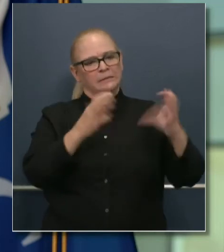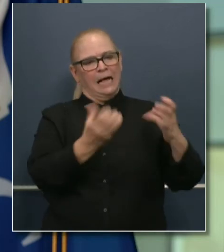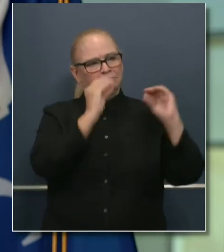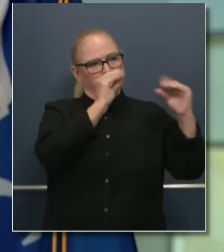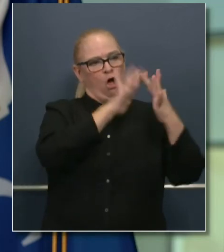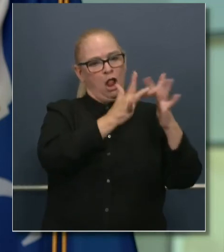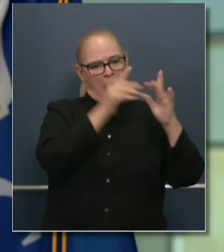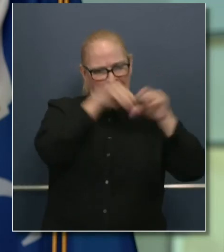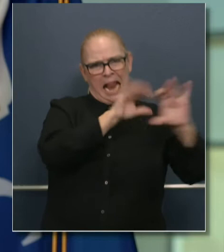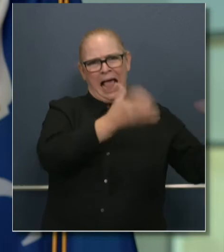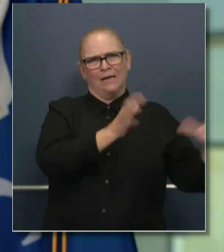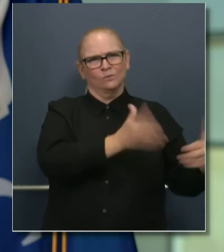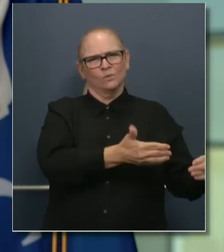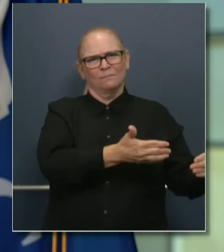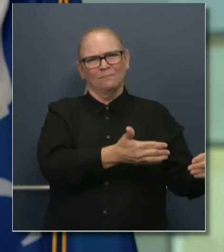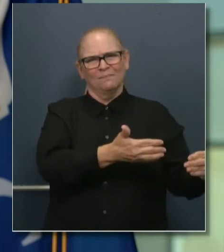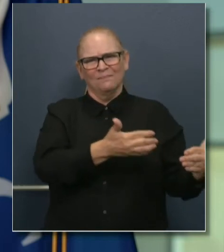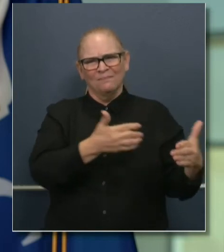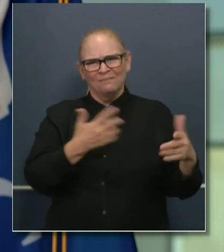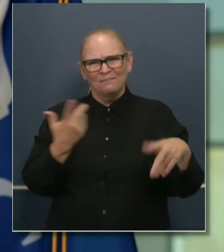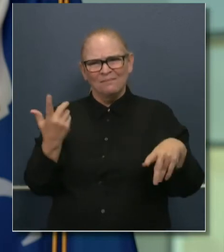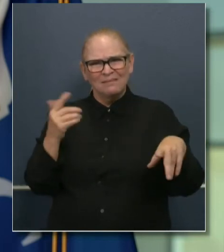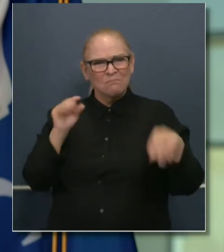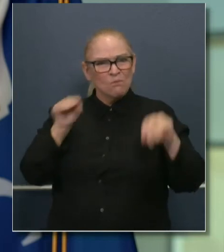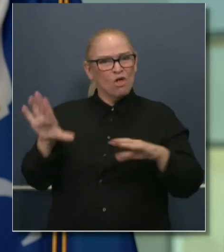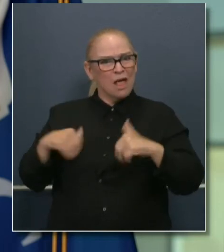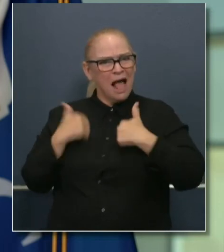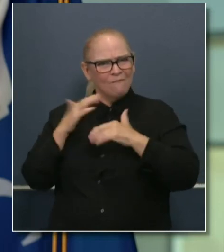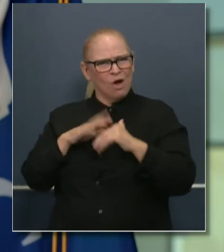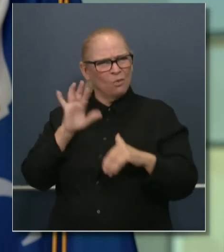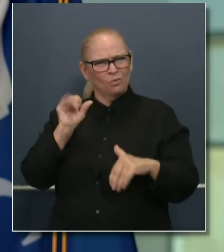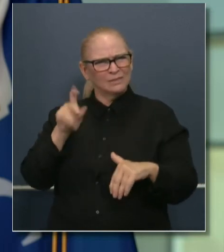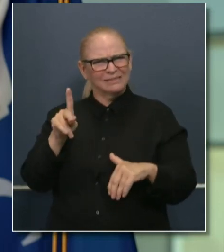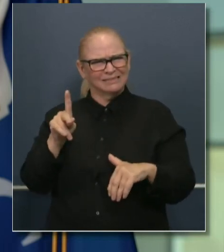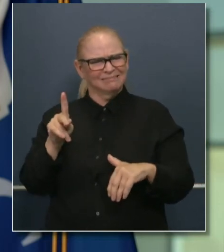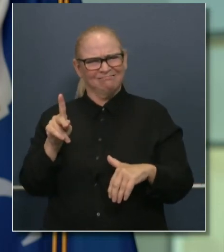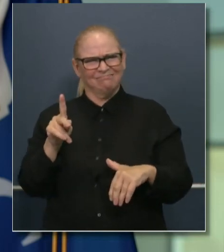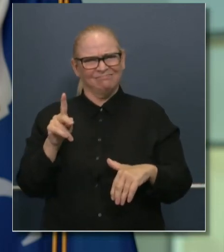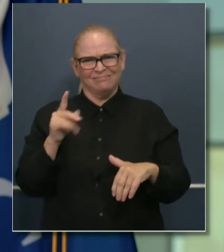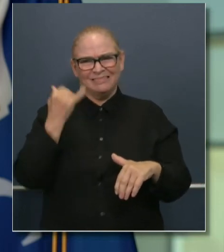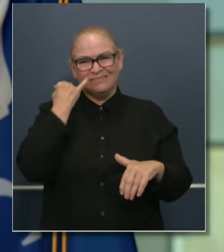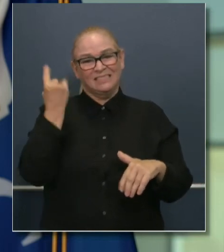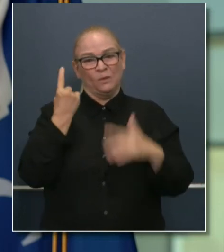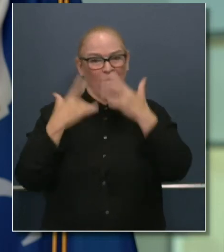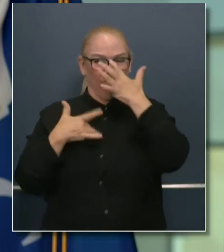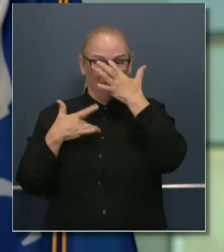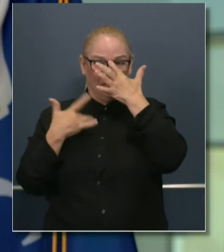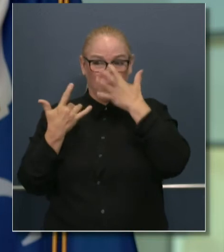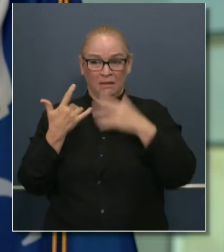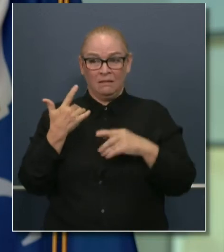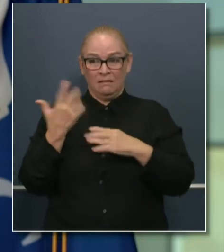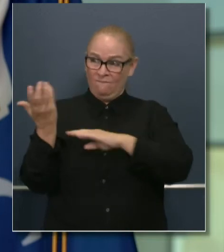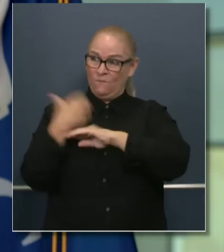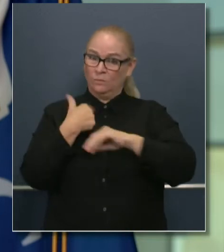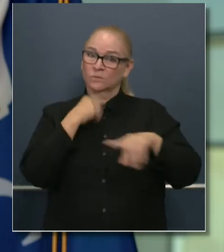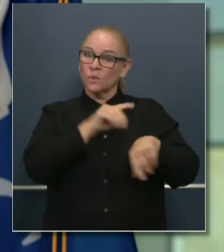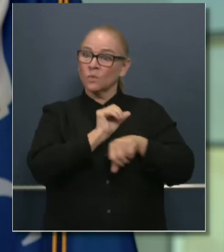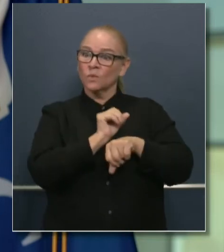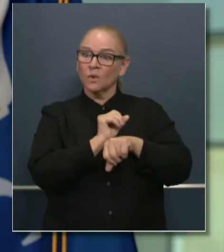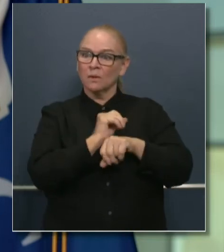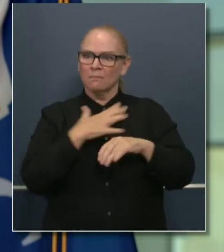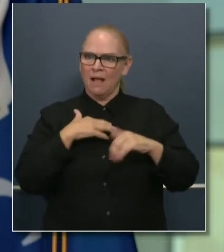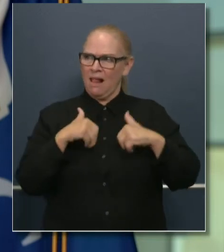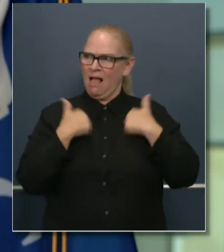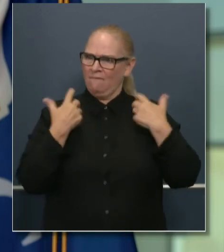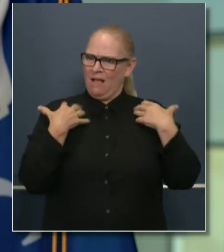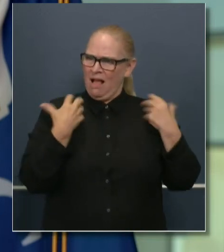full stop. And if people feel their lives are being put at risk and their health is being put at risk, it is incumbent